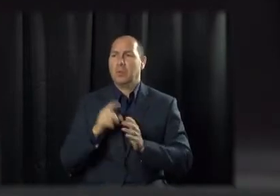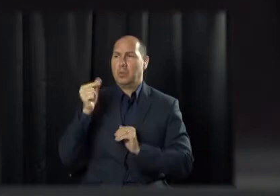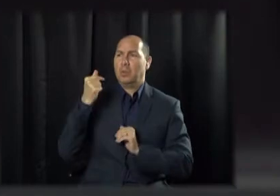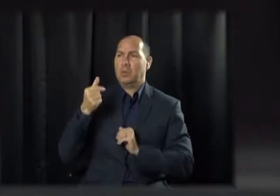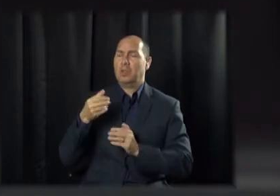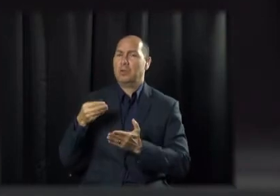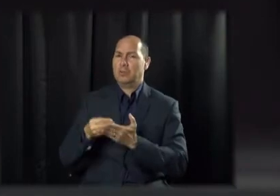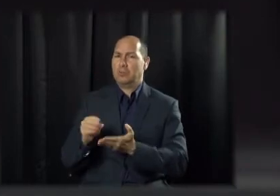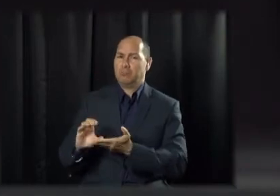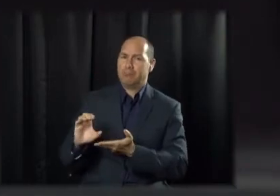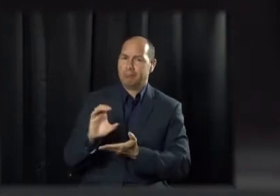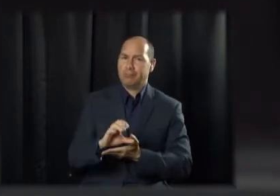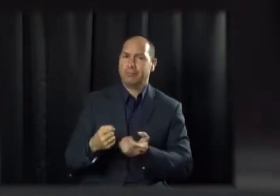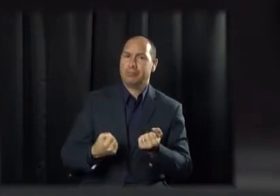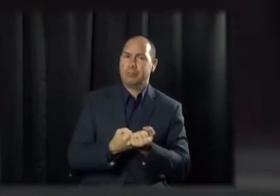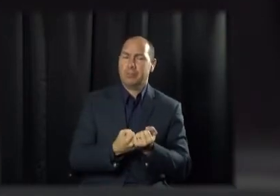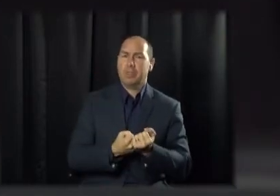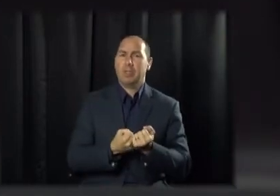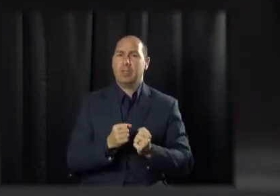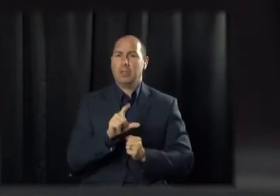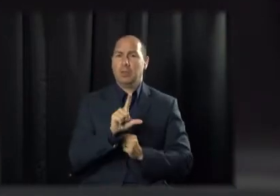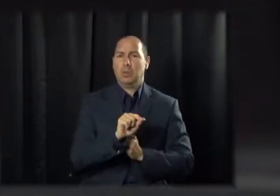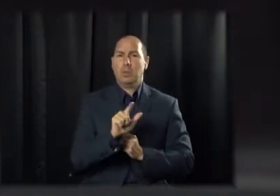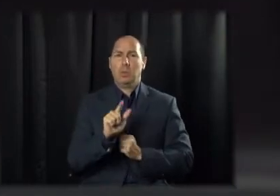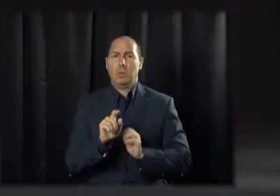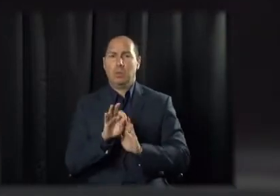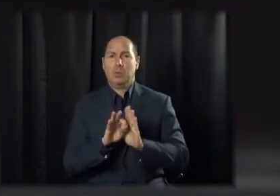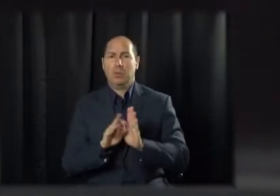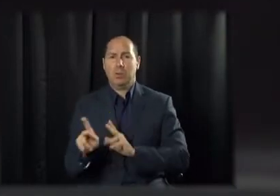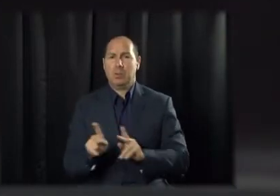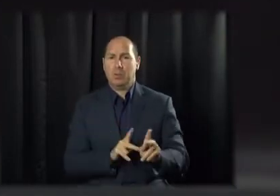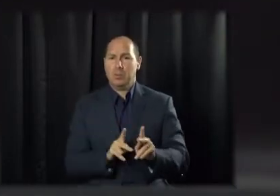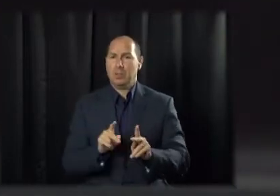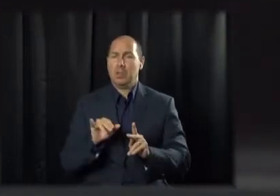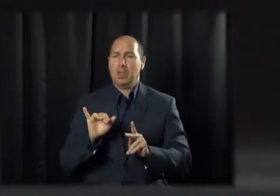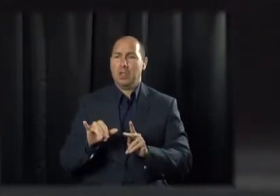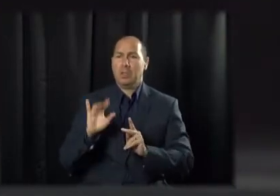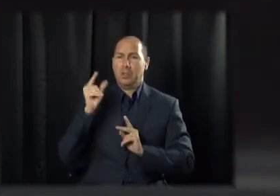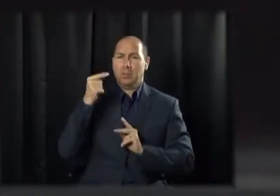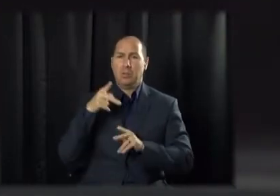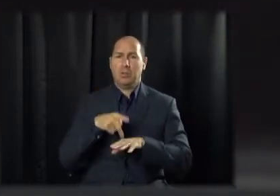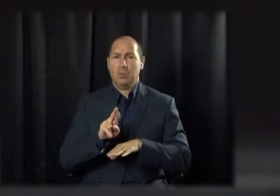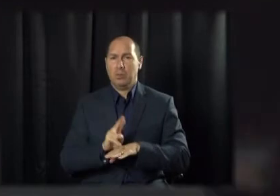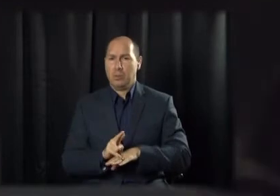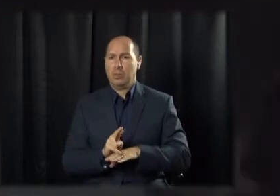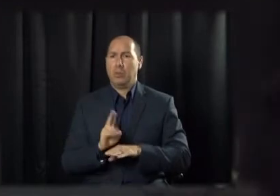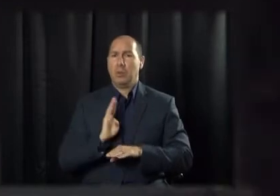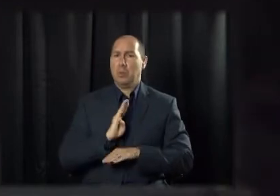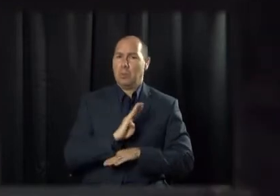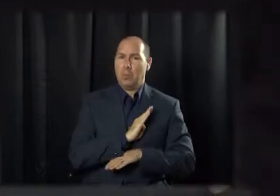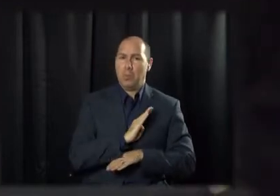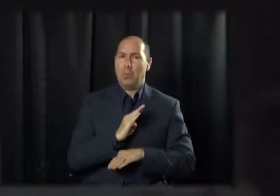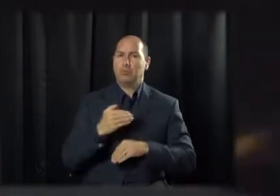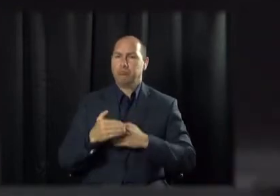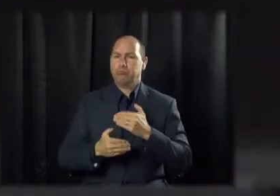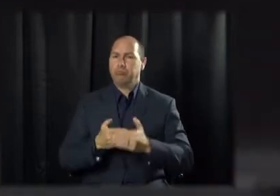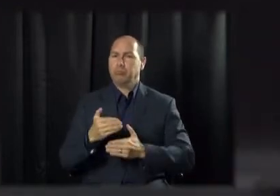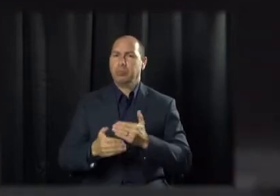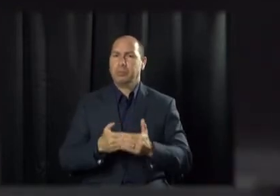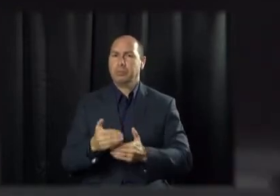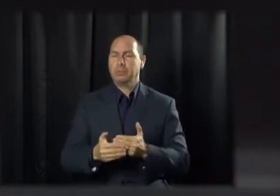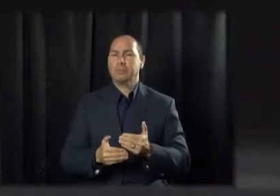The 2021 Coffina Fiscal Plan was jointly developed by the Government of Puerto Rico and the Oversight Board and meets